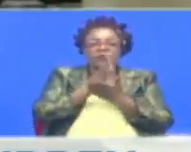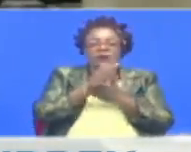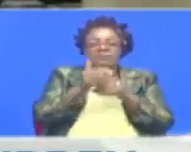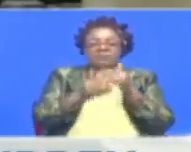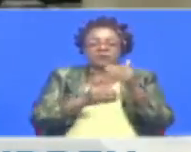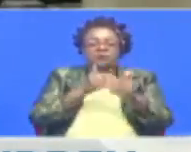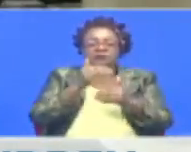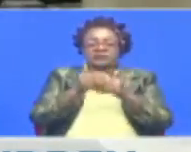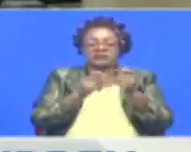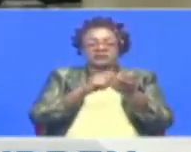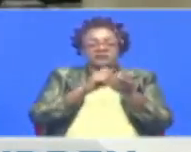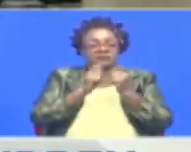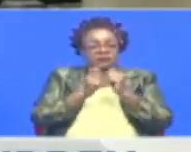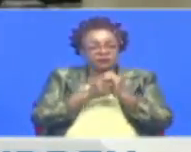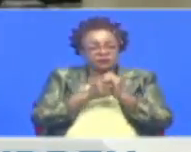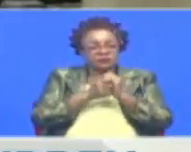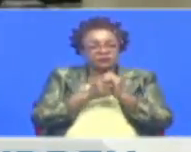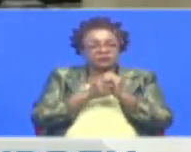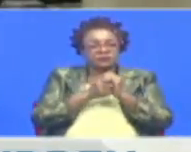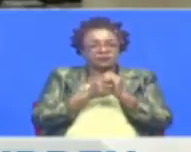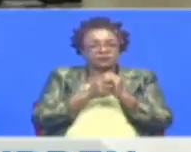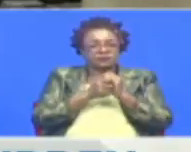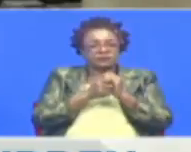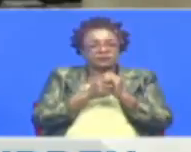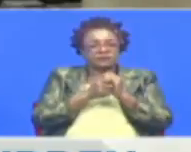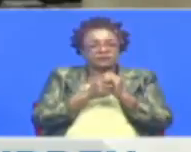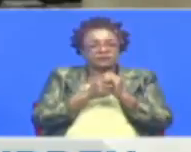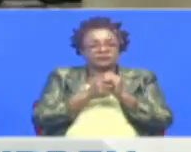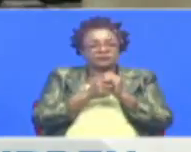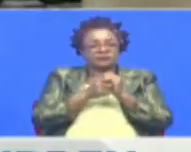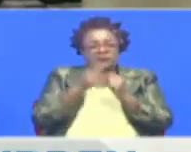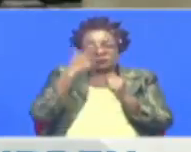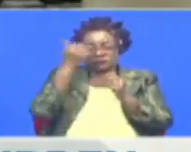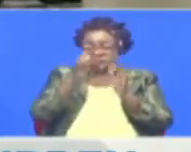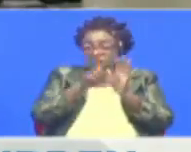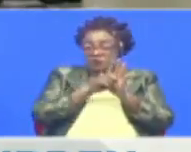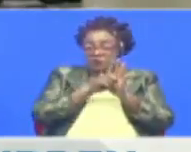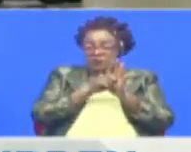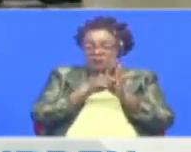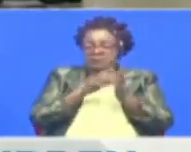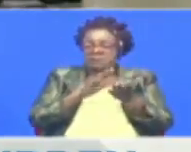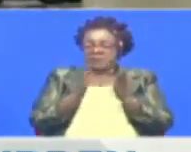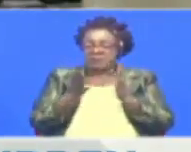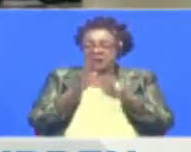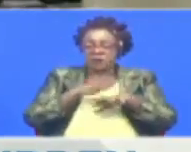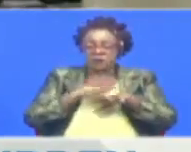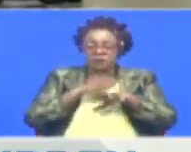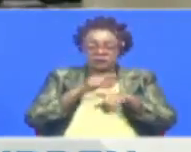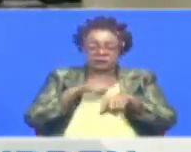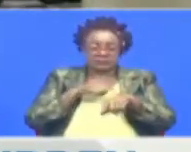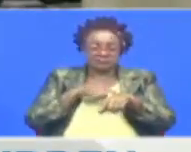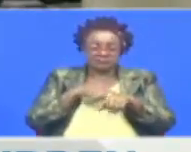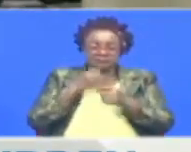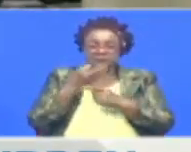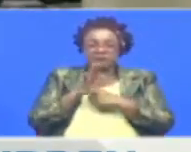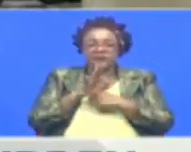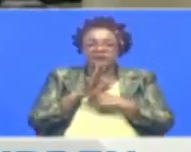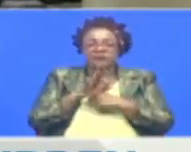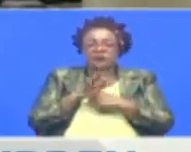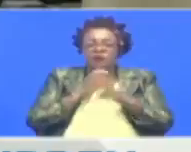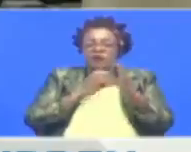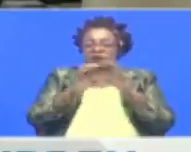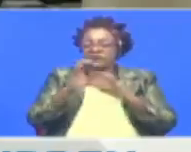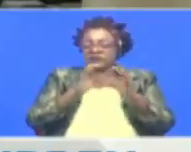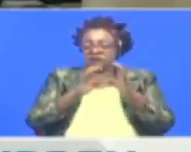of review, they are actually law, perhaps it would be a good time as any for